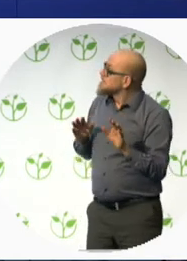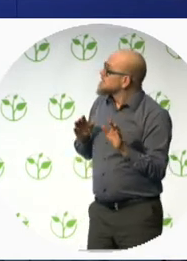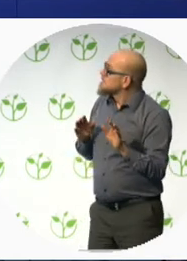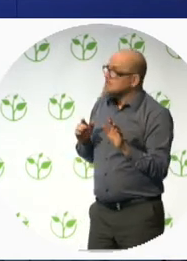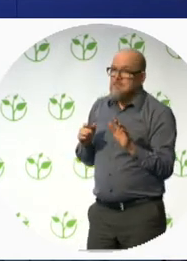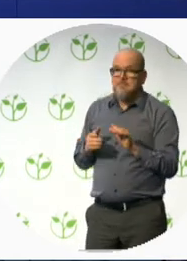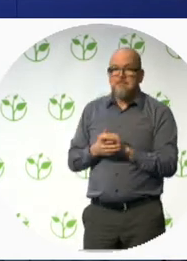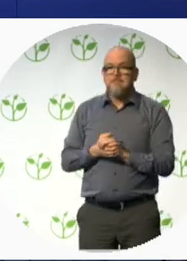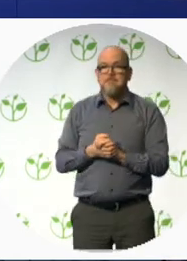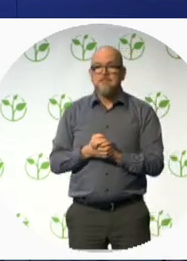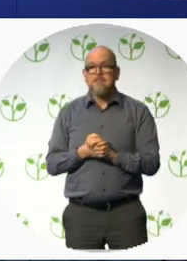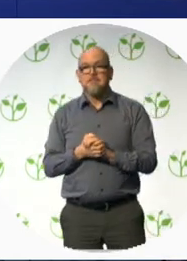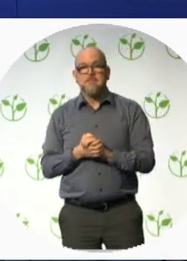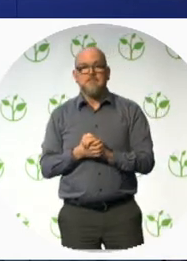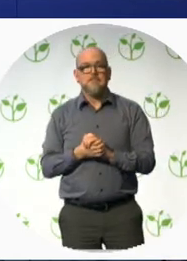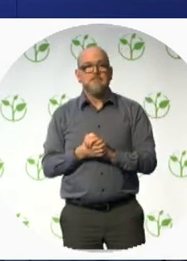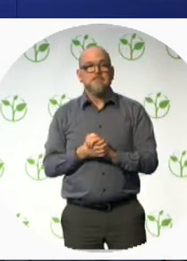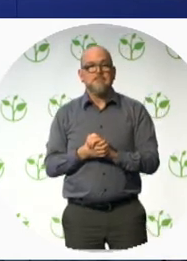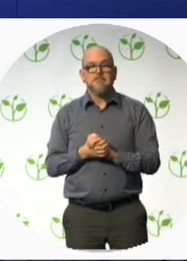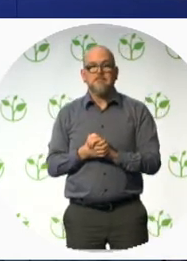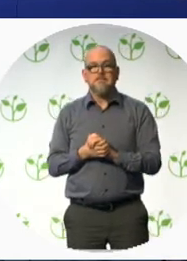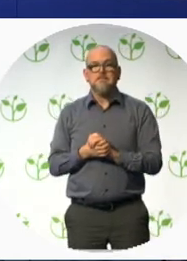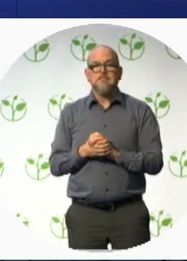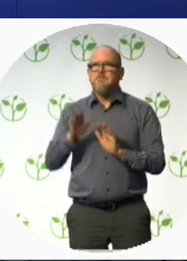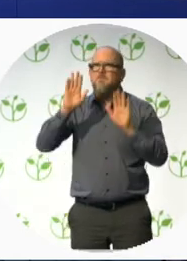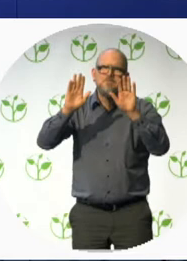you'll just be patient for a few minutes.